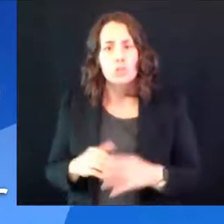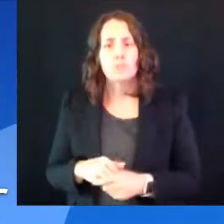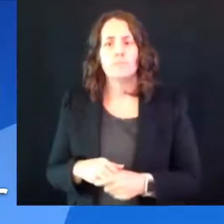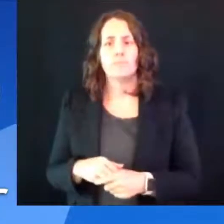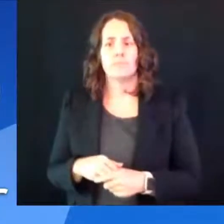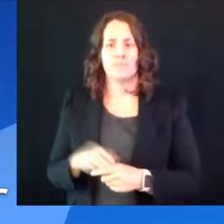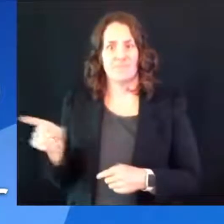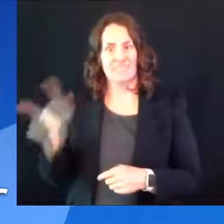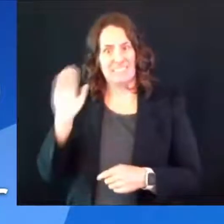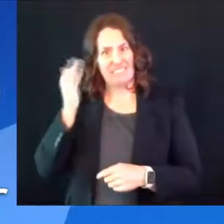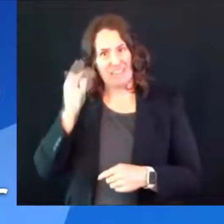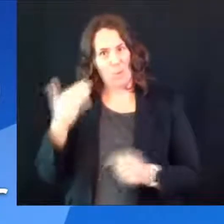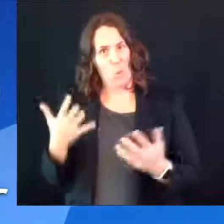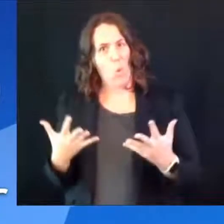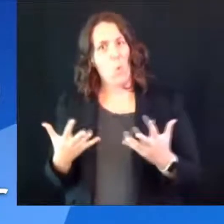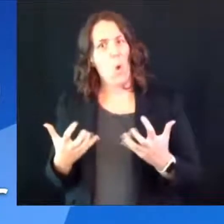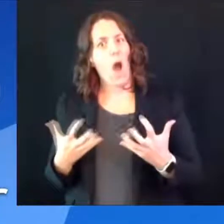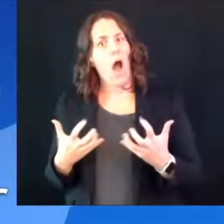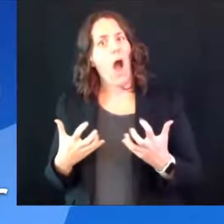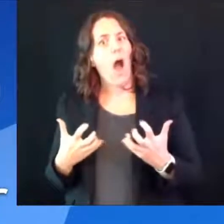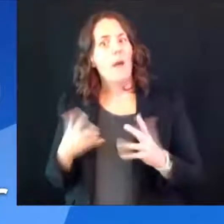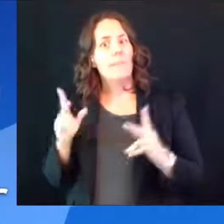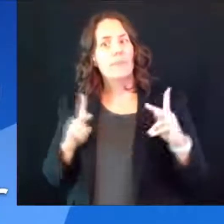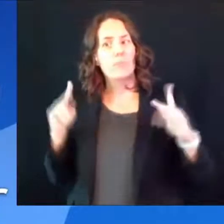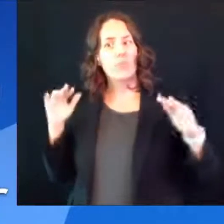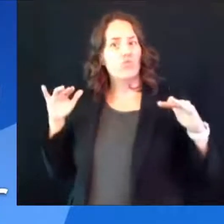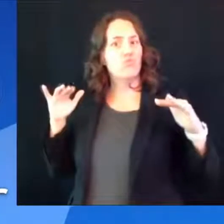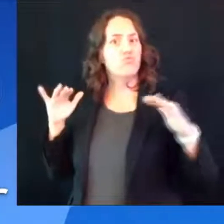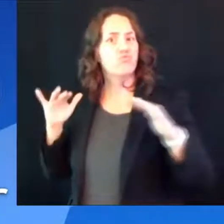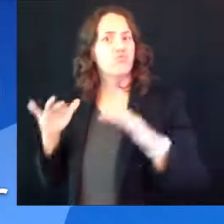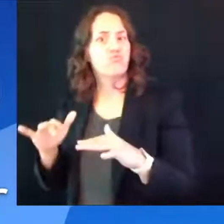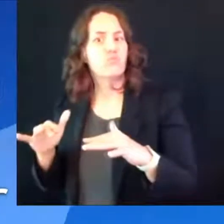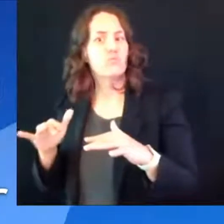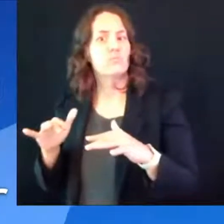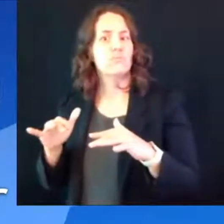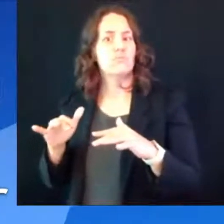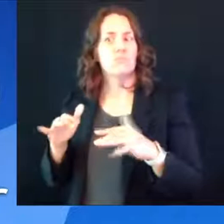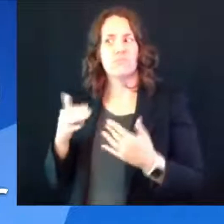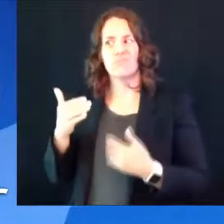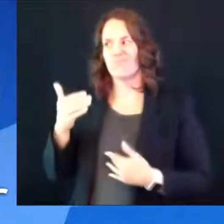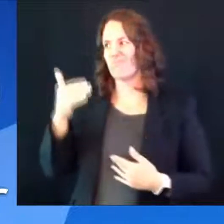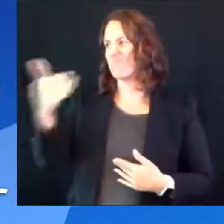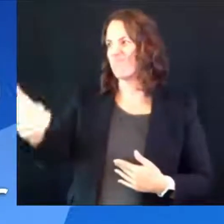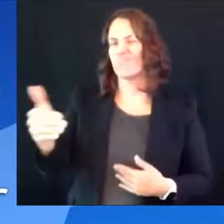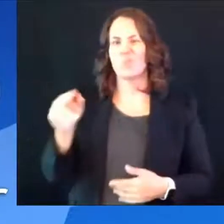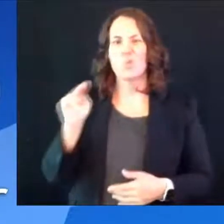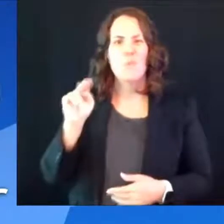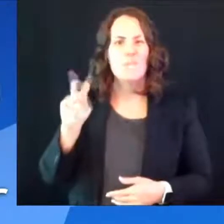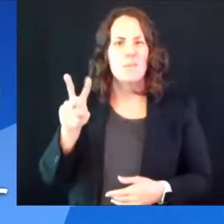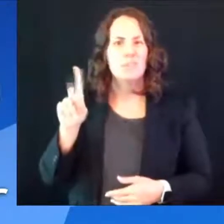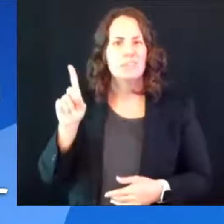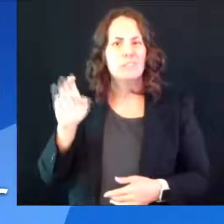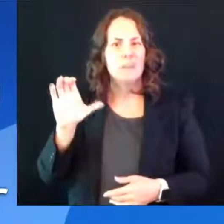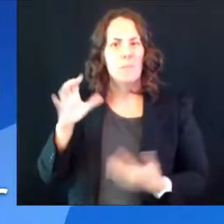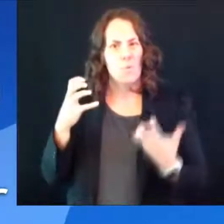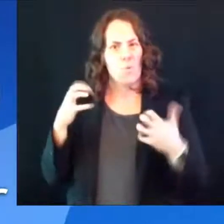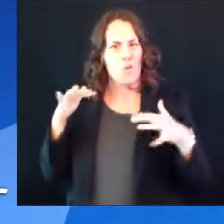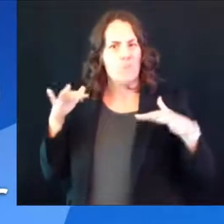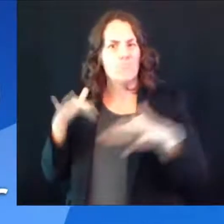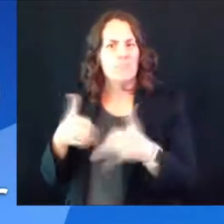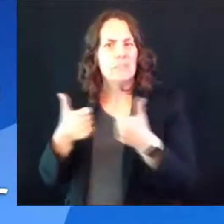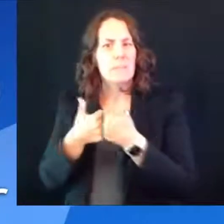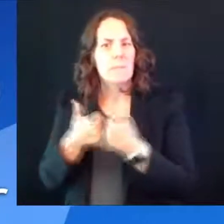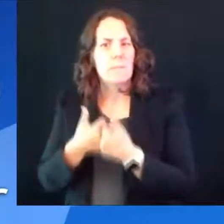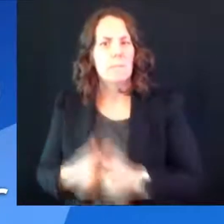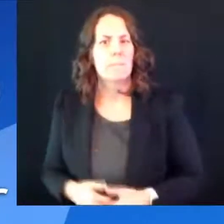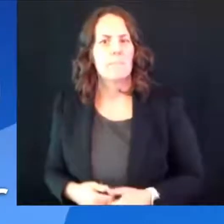in November and for December games. And then also, is seeing folks like Matt LaFleur and Aaron Rodgers encouraging people to wear masks,